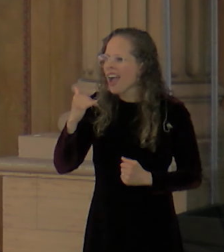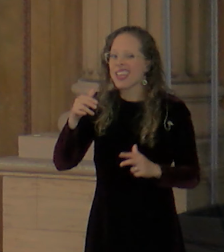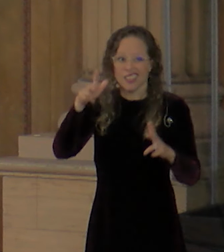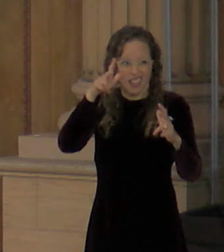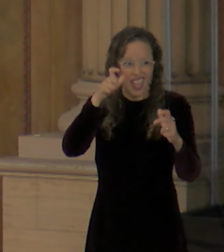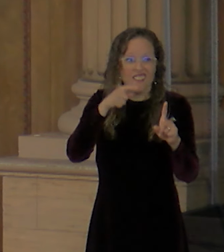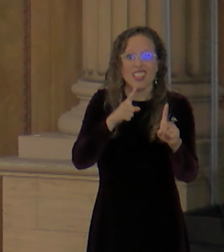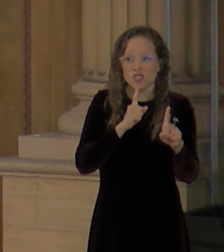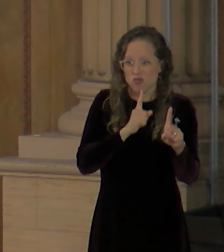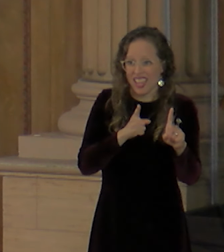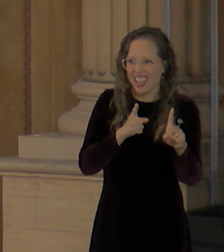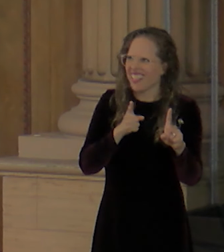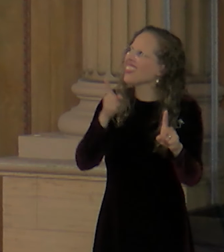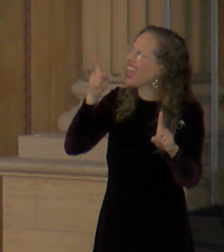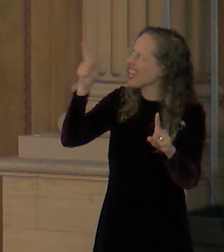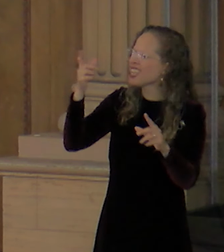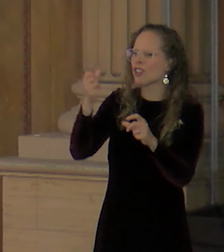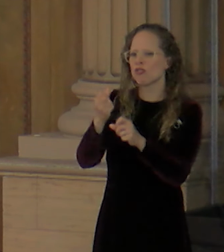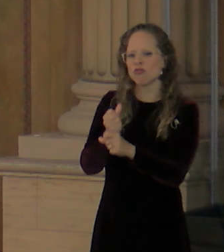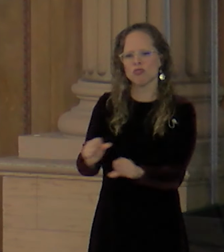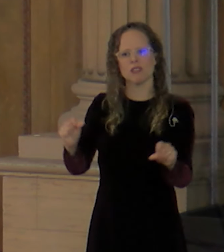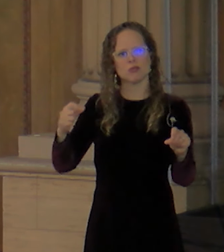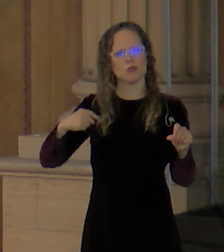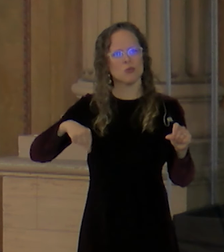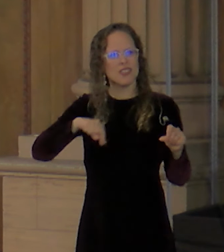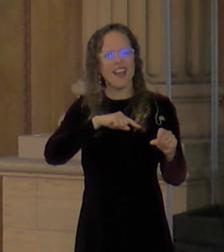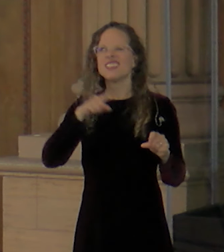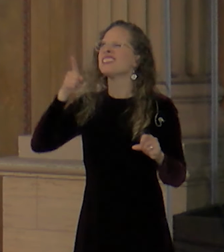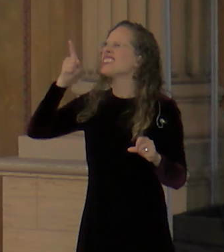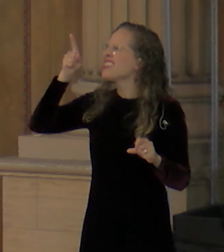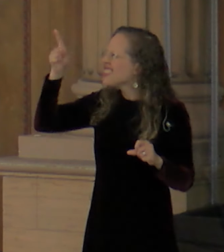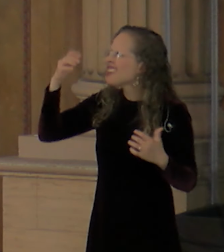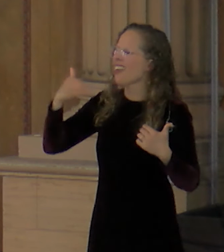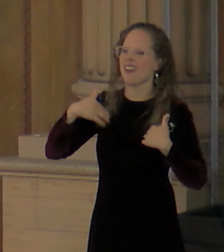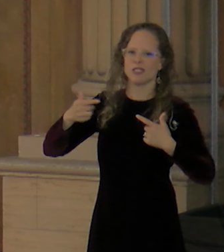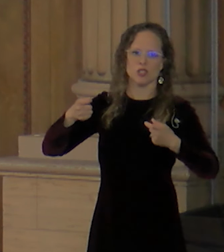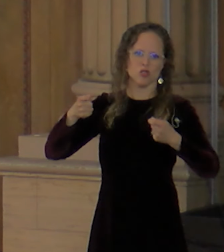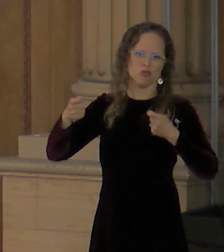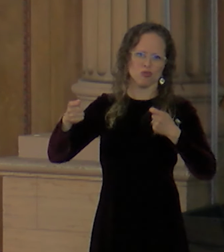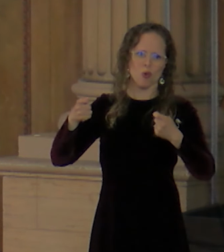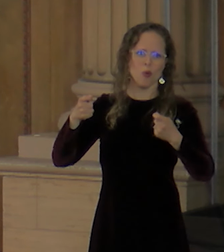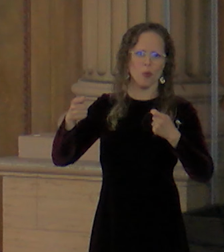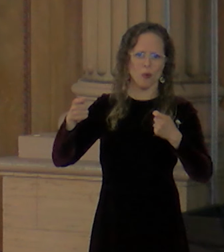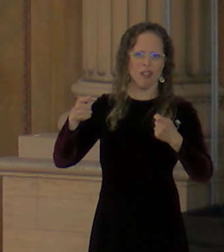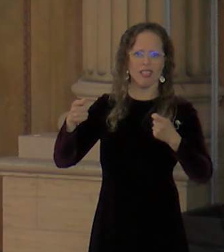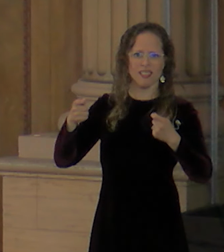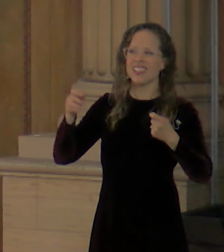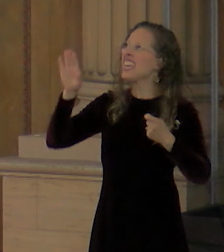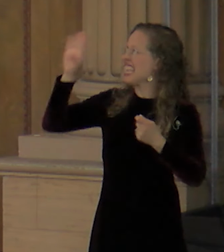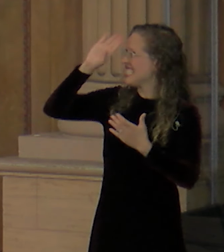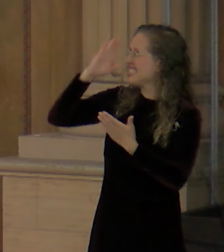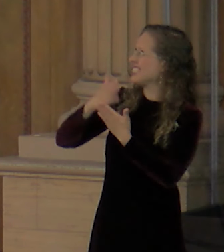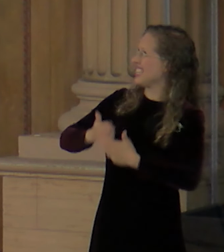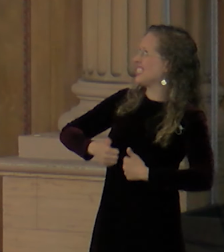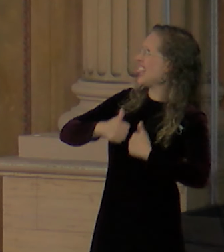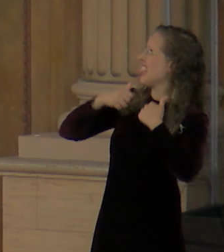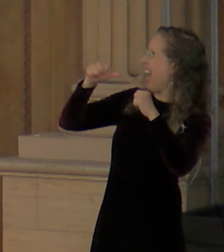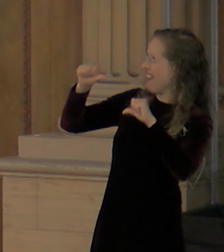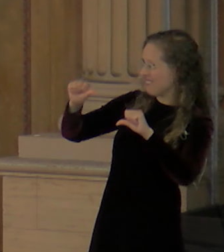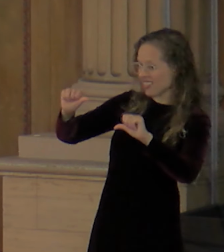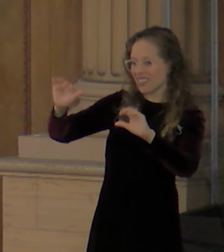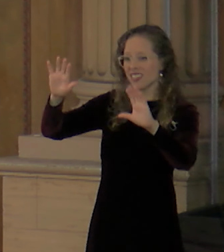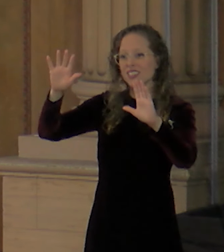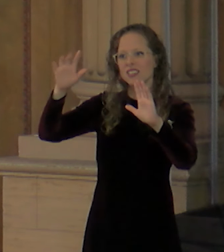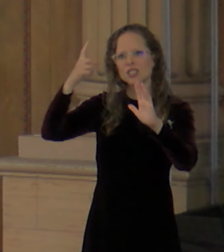from it, but he's totally good and totally in control and had within himself to give the life of his son to rescue us, and he gladly did